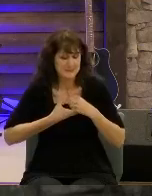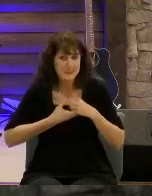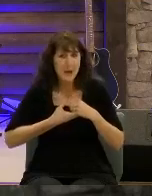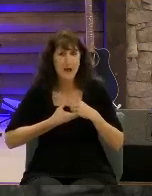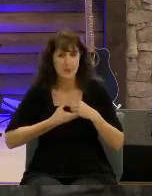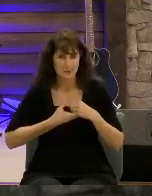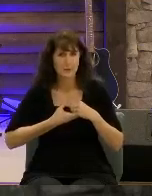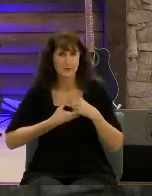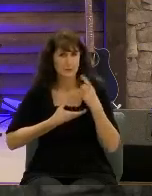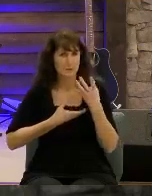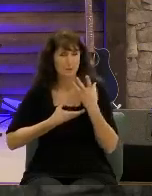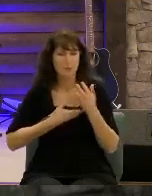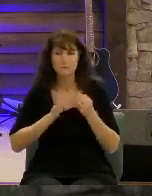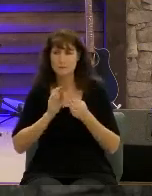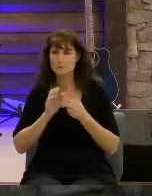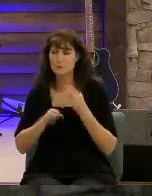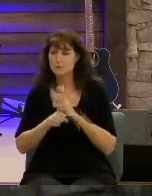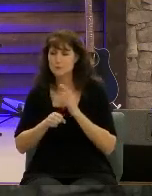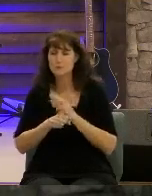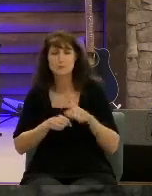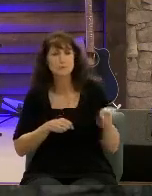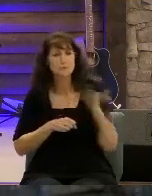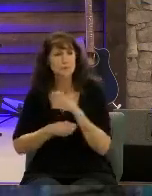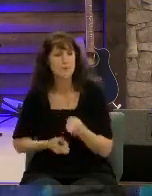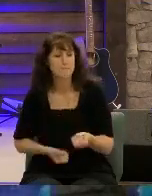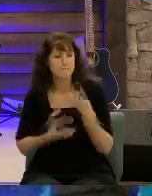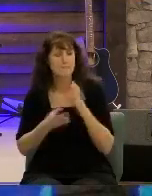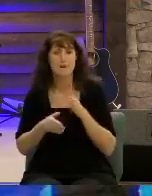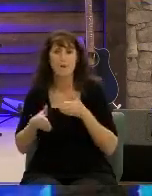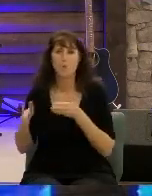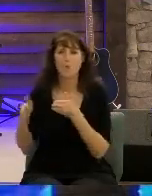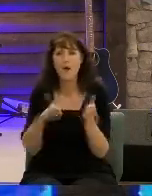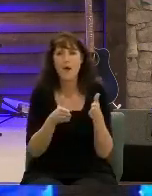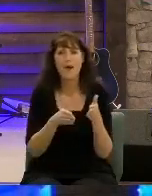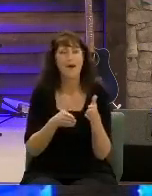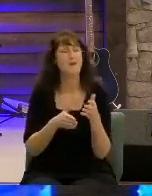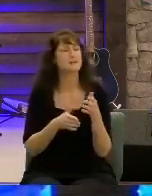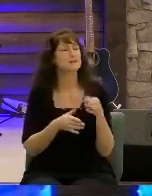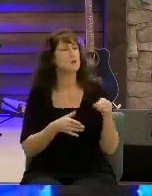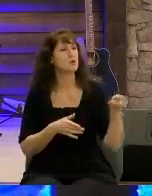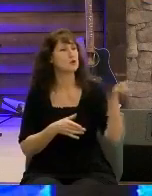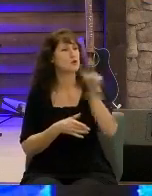He wants to use you in so many ways. He wants to lift you up